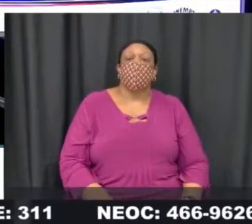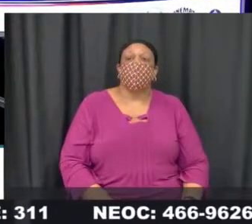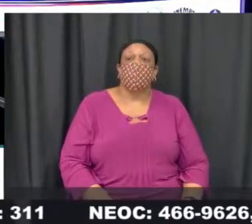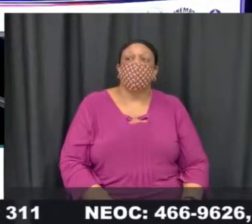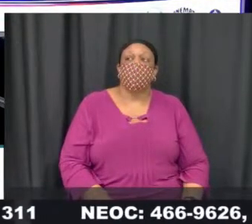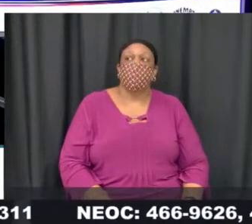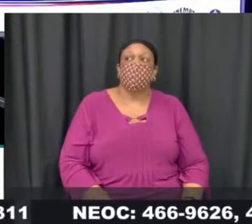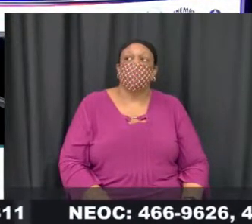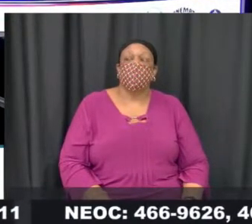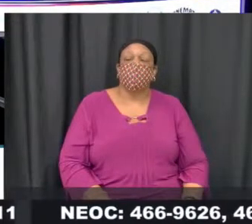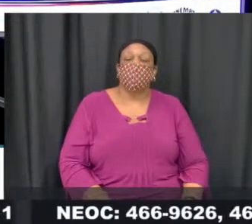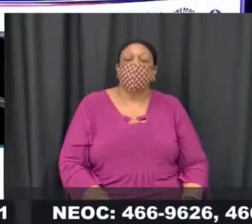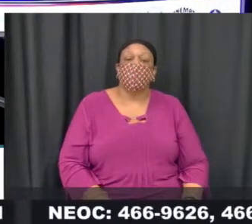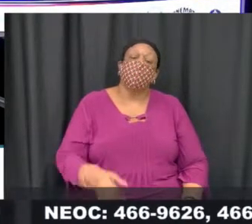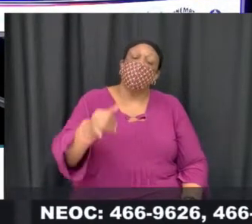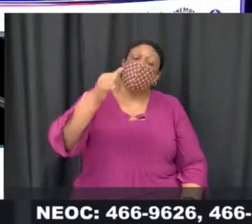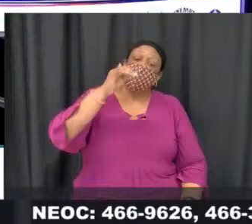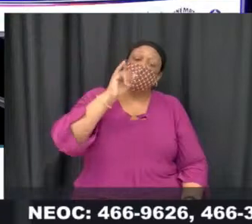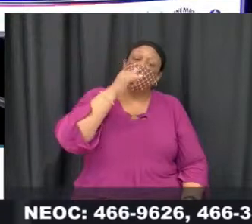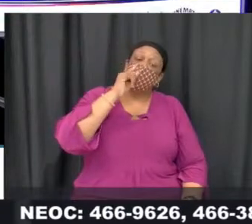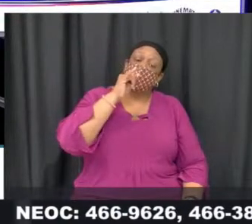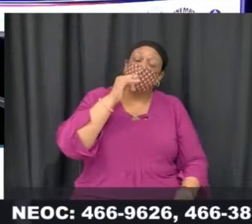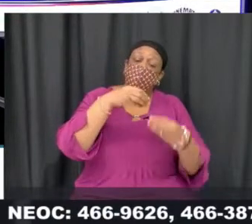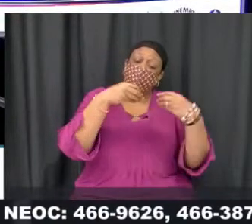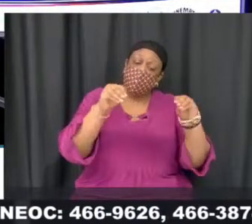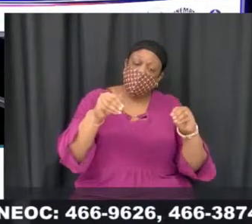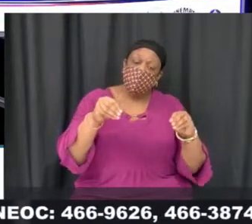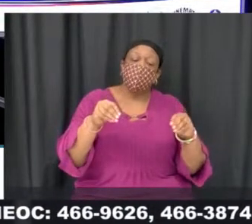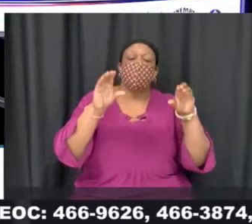of liquor. Again, persons